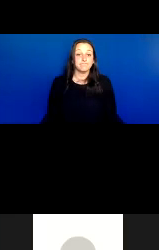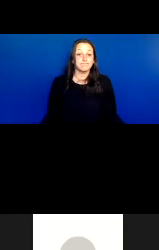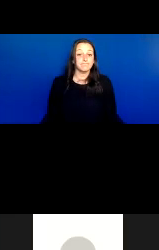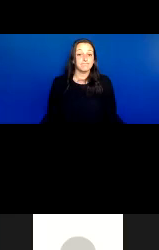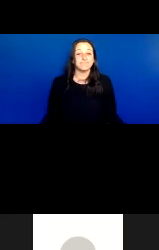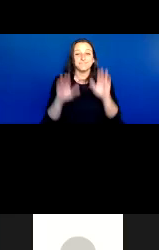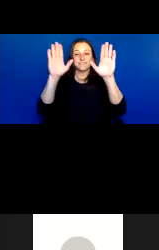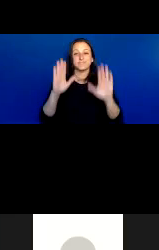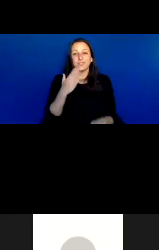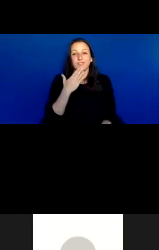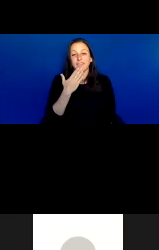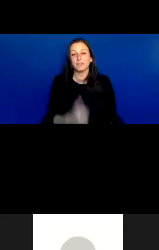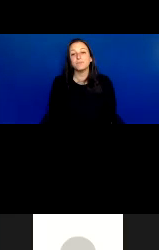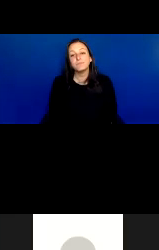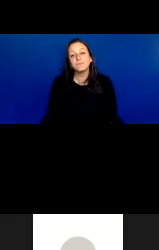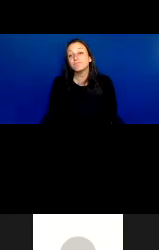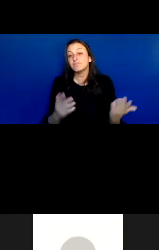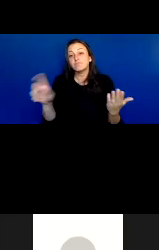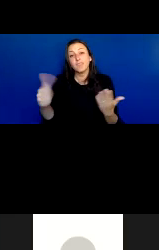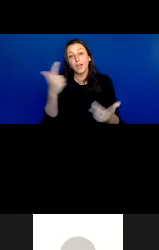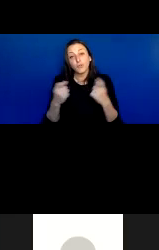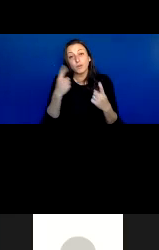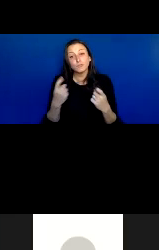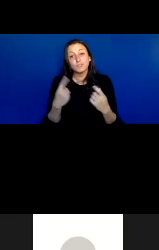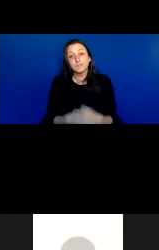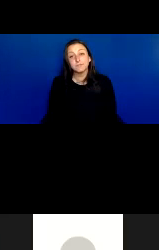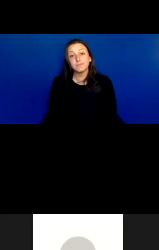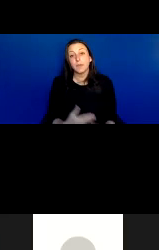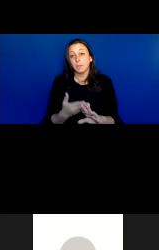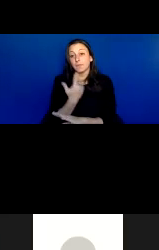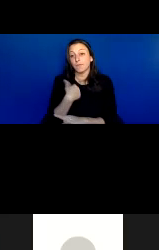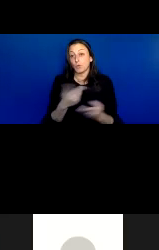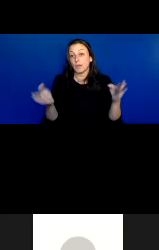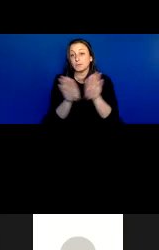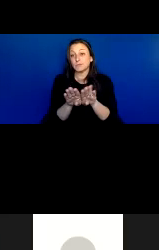Great, thank you. Any other final questions before we end for today?